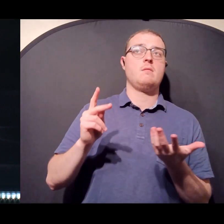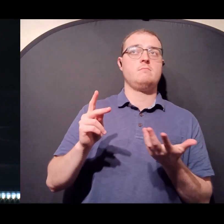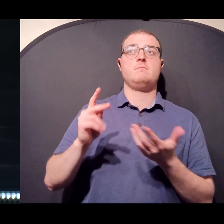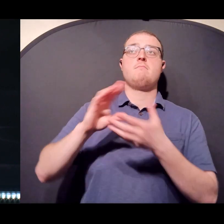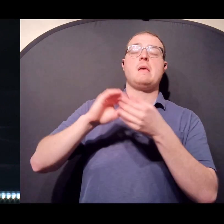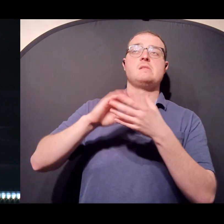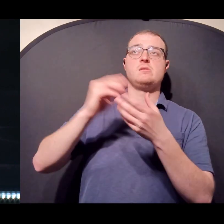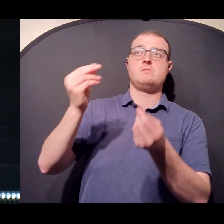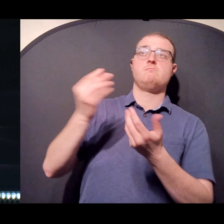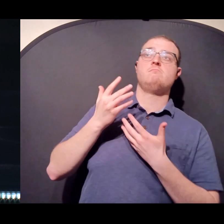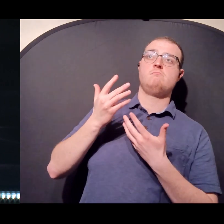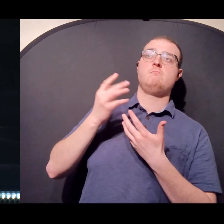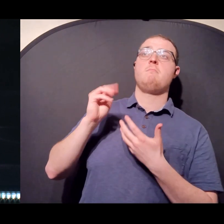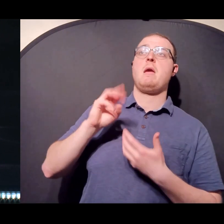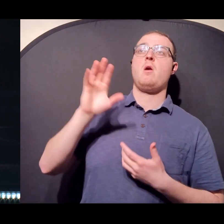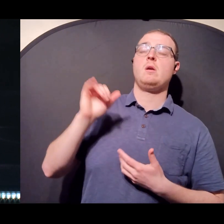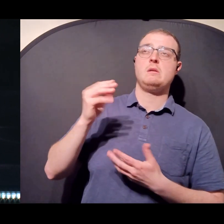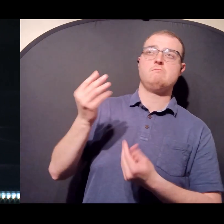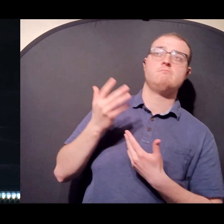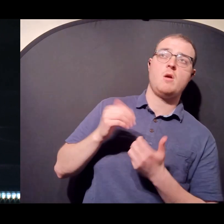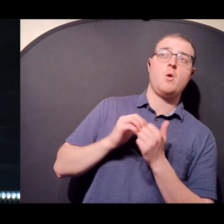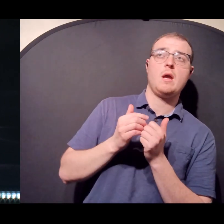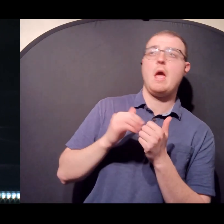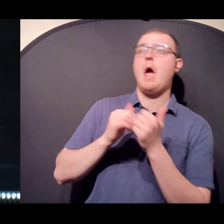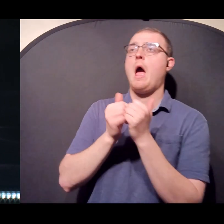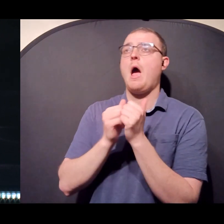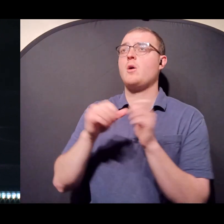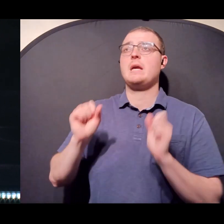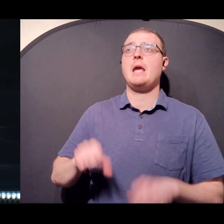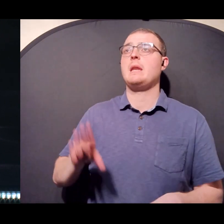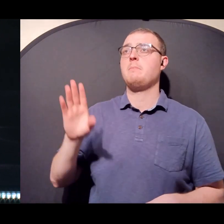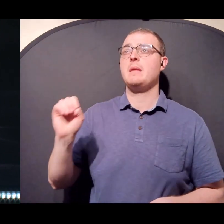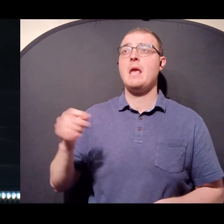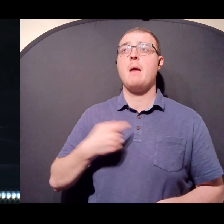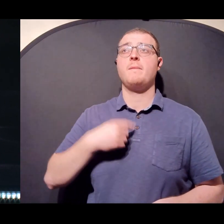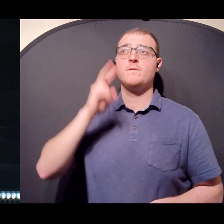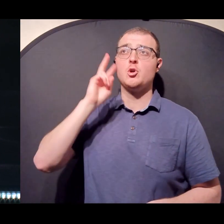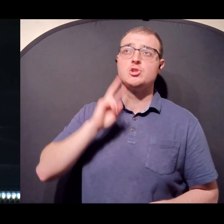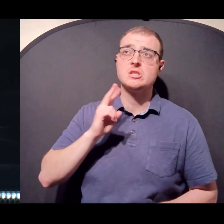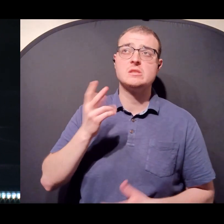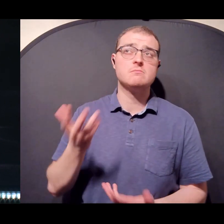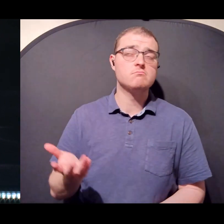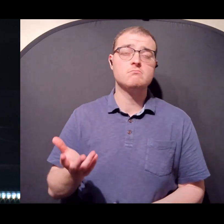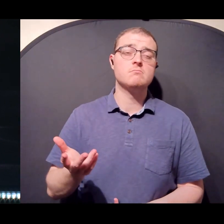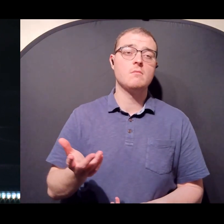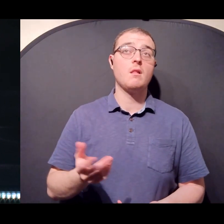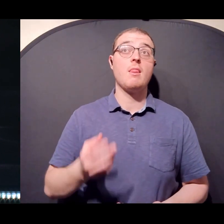series, how will it be? Mary asked the angel, since I'm a virgin.